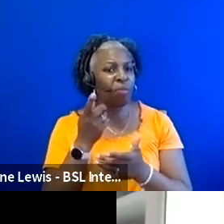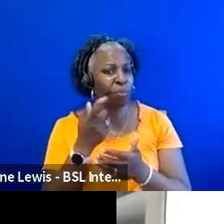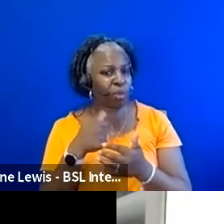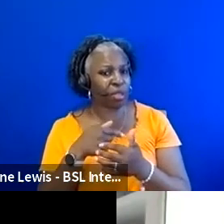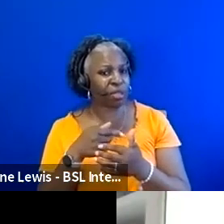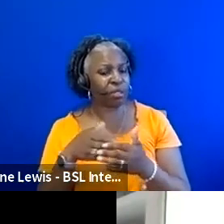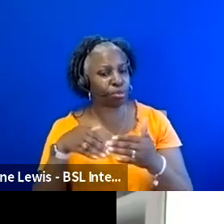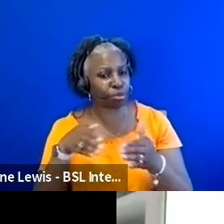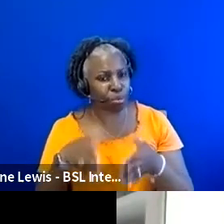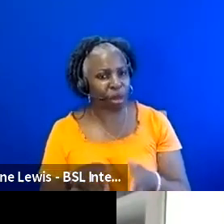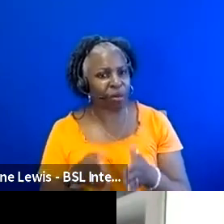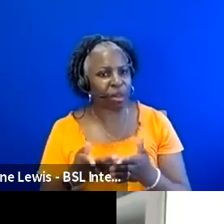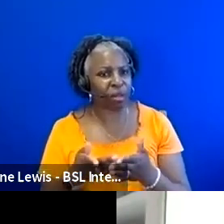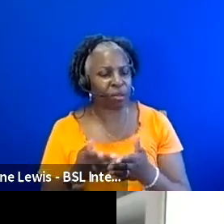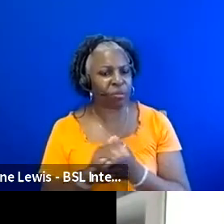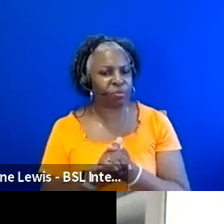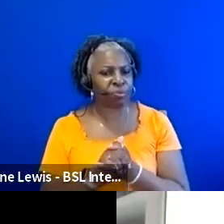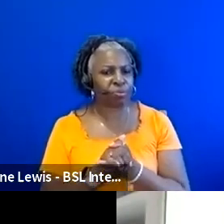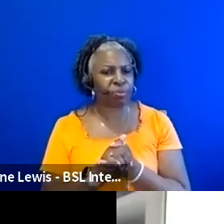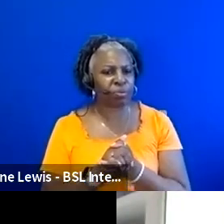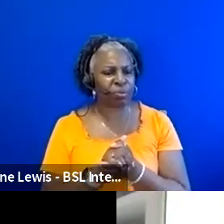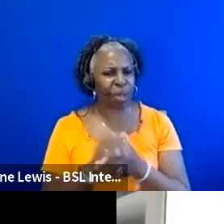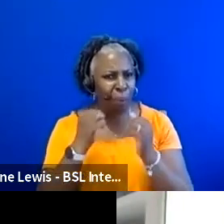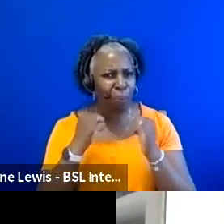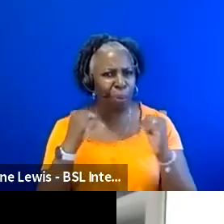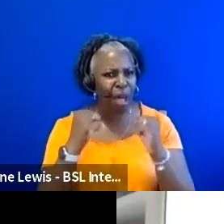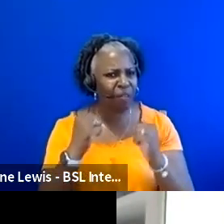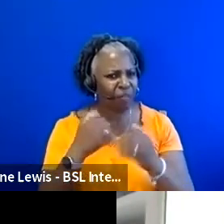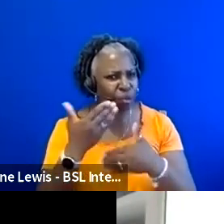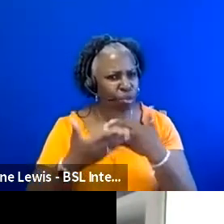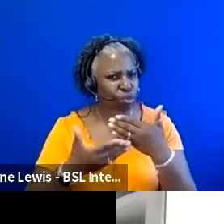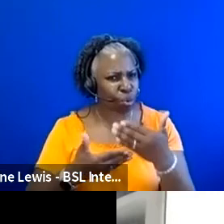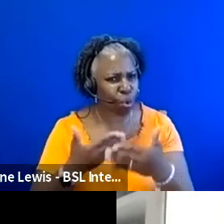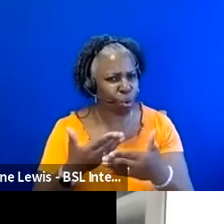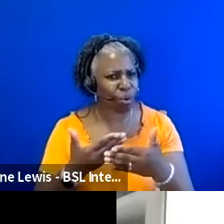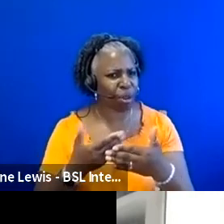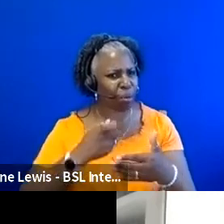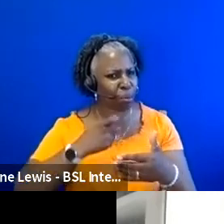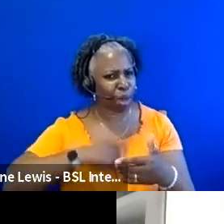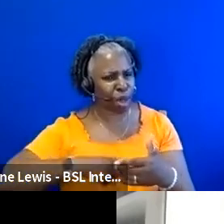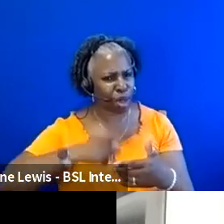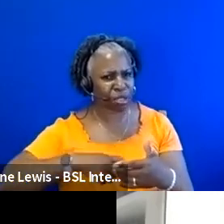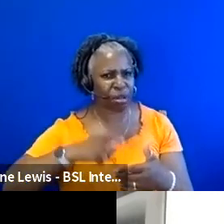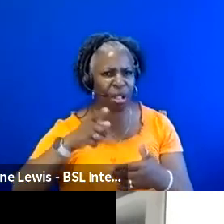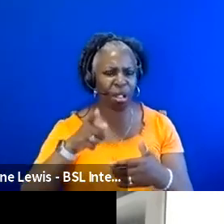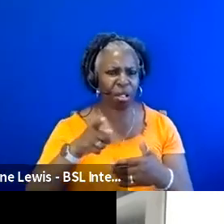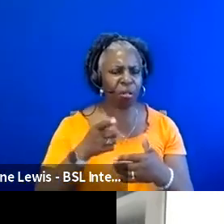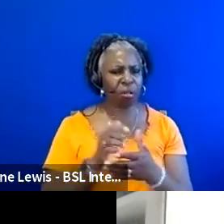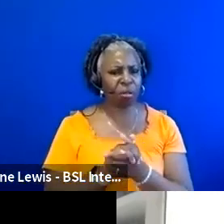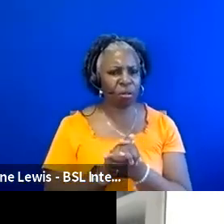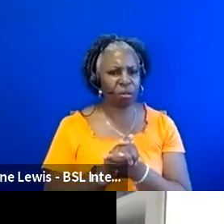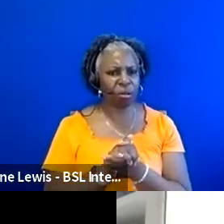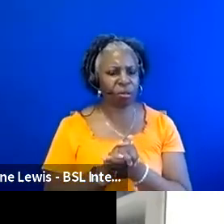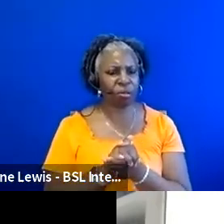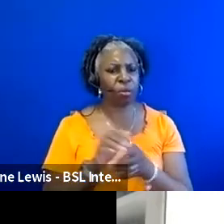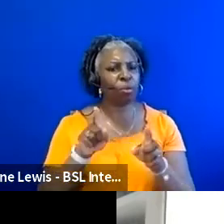Dead." It was such a powerful story and a very personal story as well for the protagonist of your piece. And also it